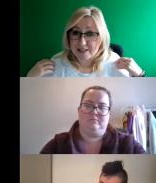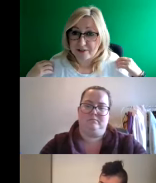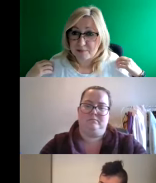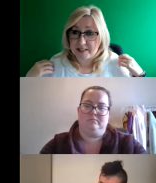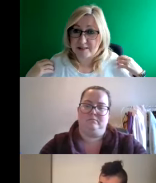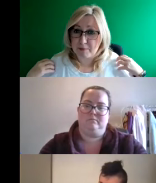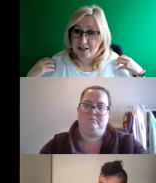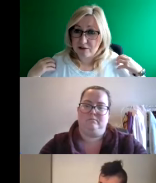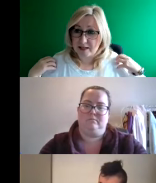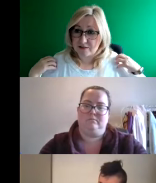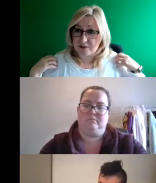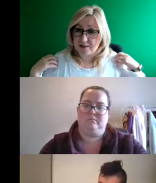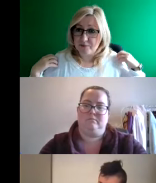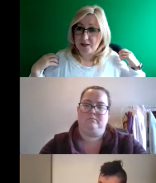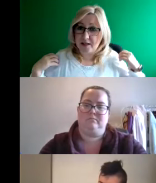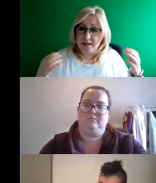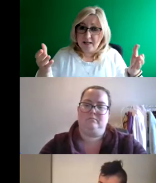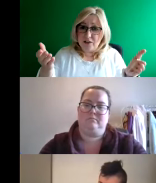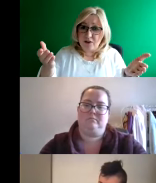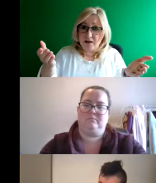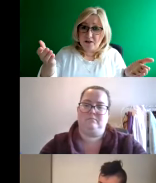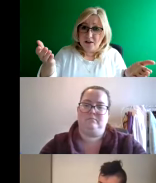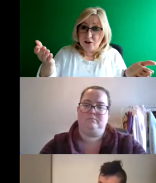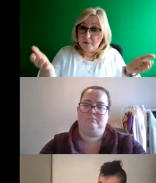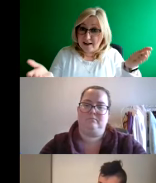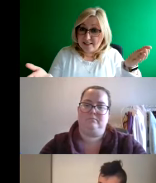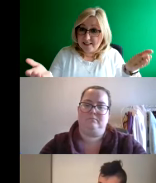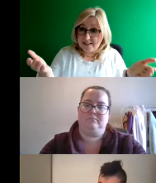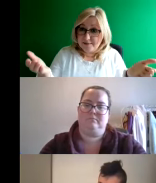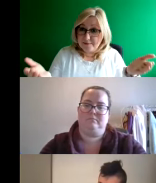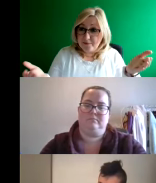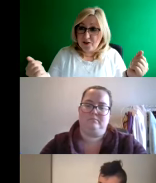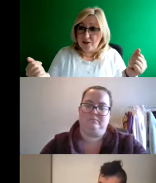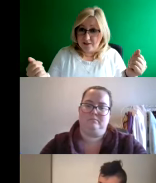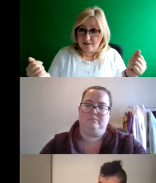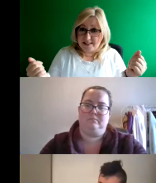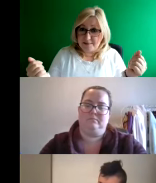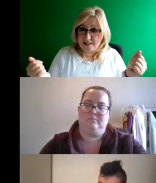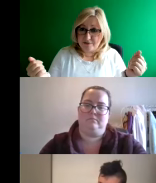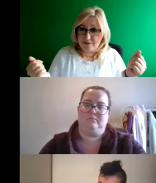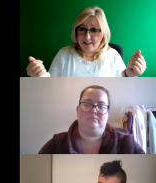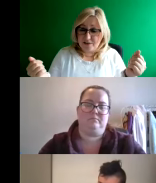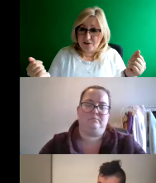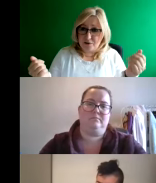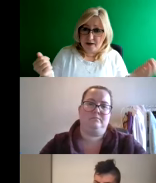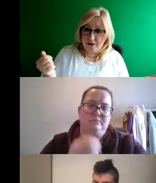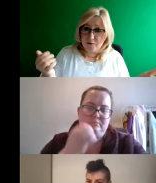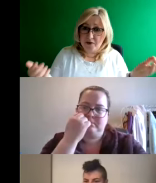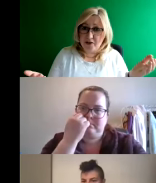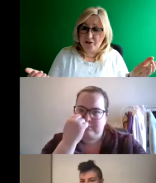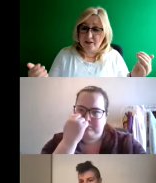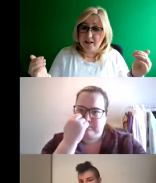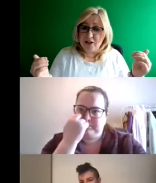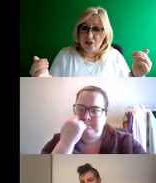more metaphors, but these are spatial metaphors. Yeah. You've got comparisons. That's a metaphor, right? So you're comparing